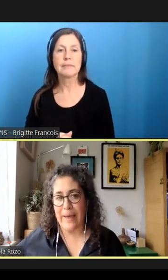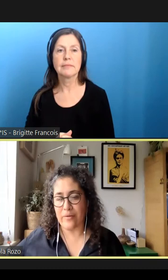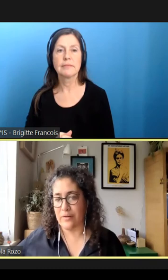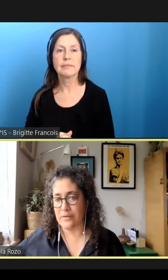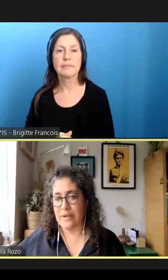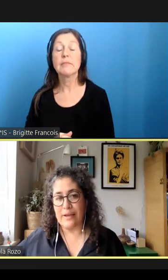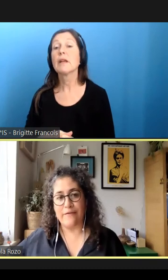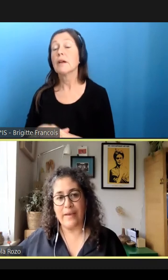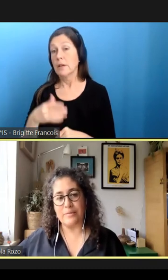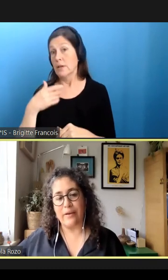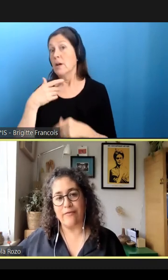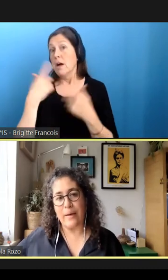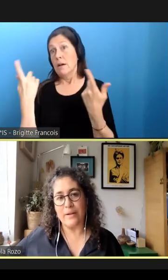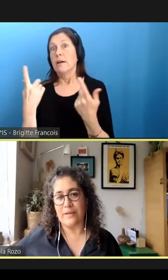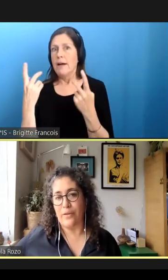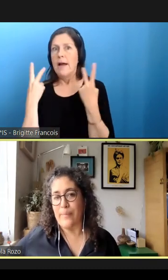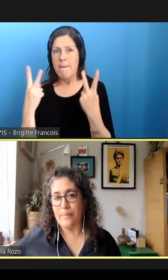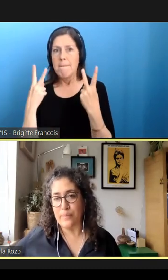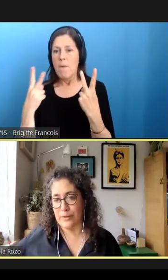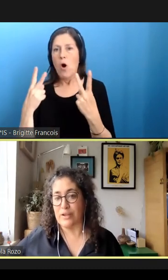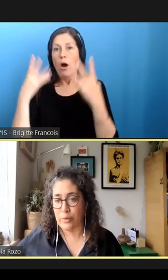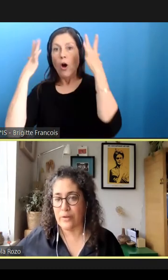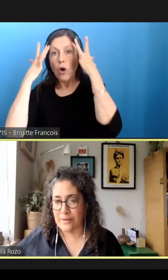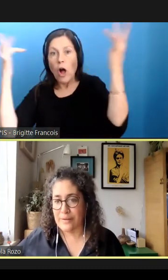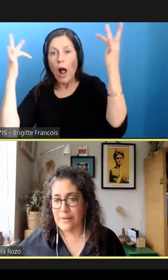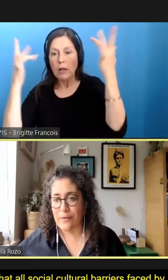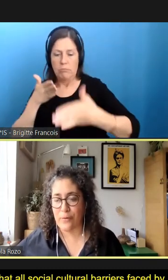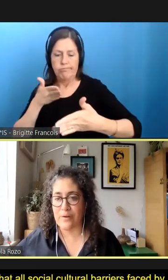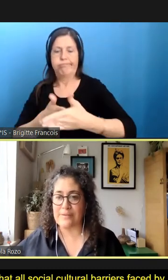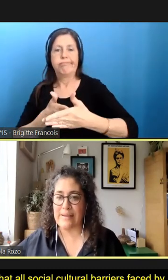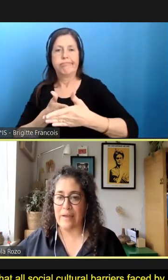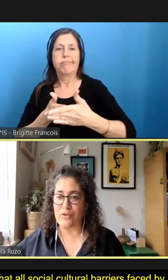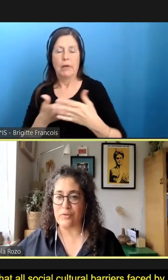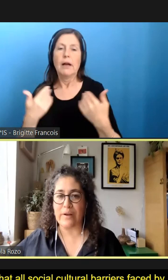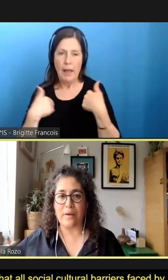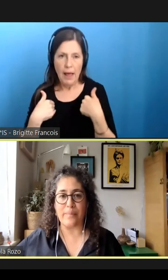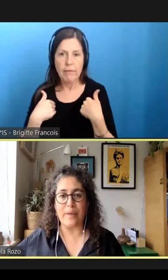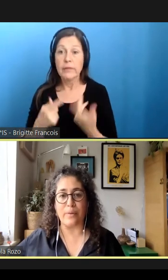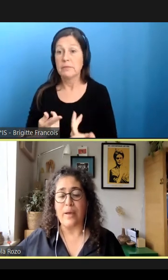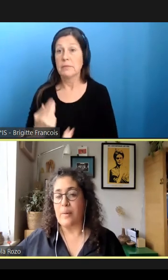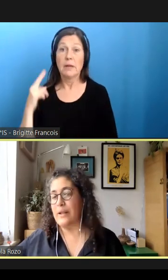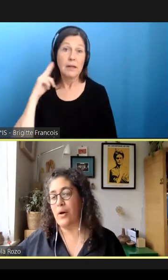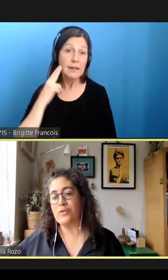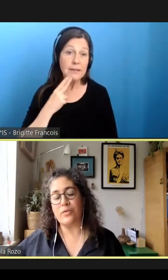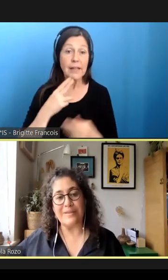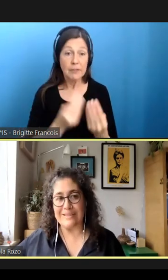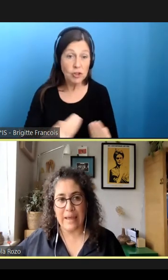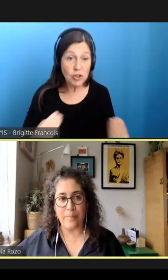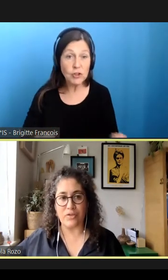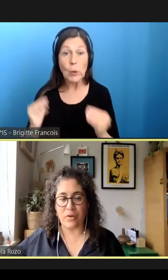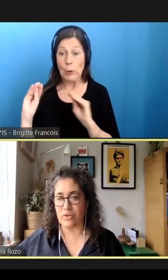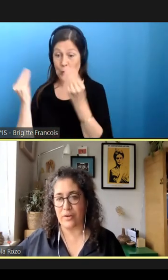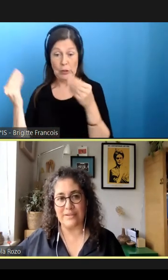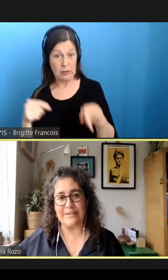cultural barriers faced by families and their members, including, of course, deaf children and young people, belong to the